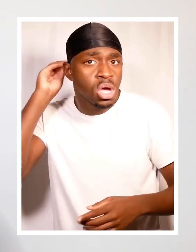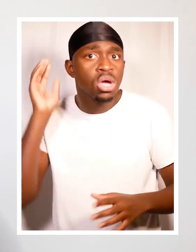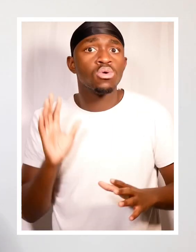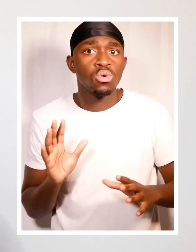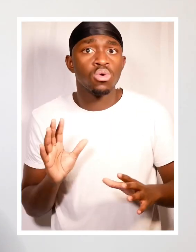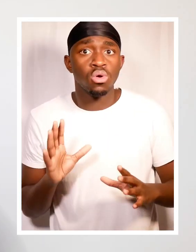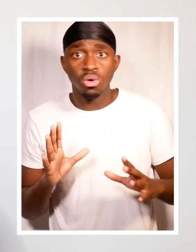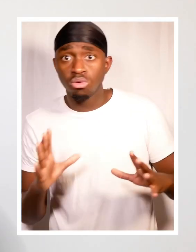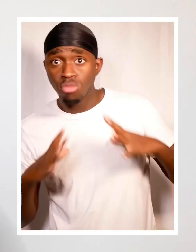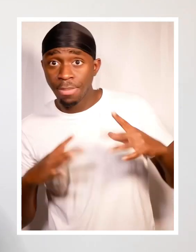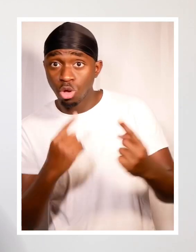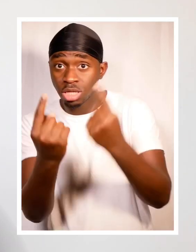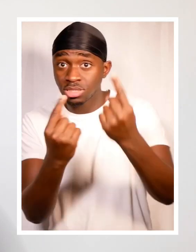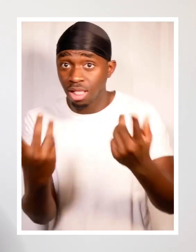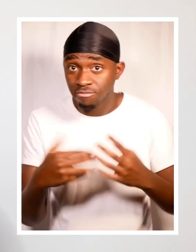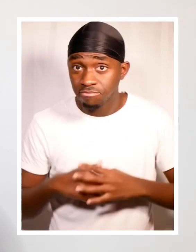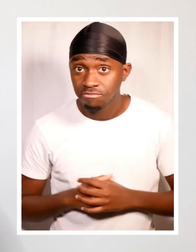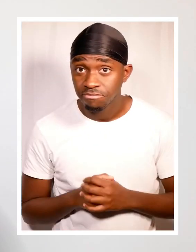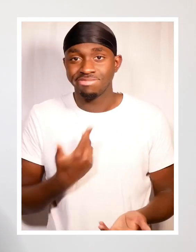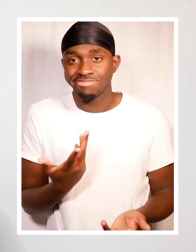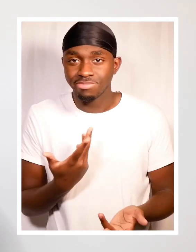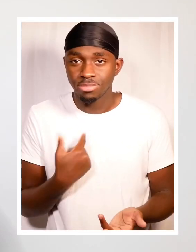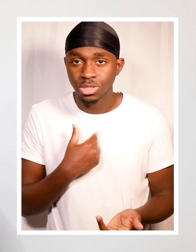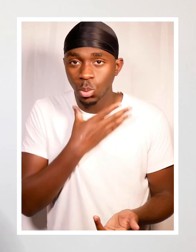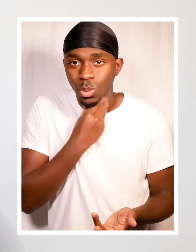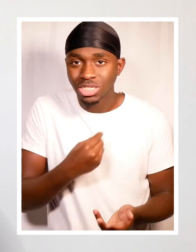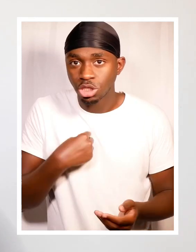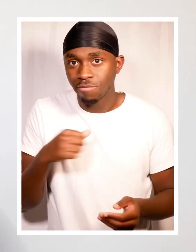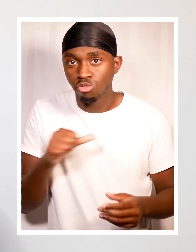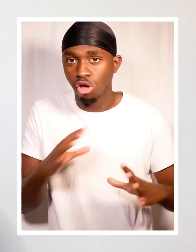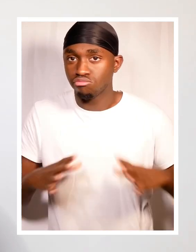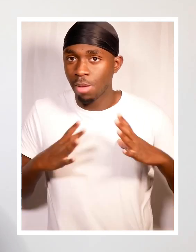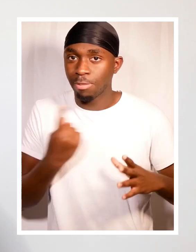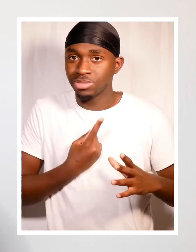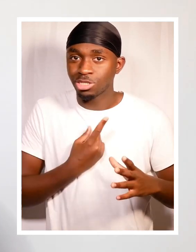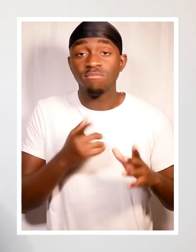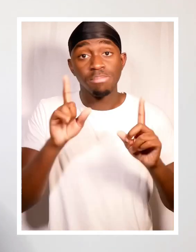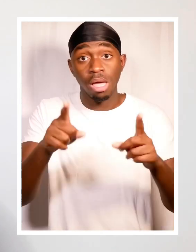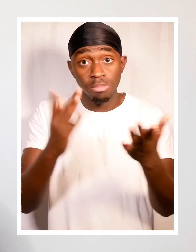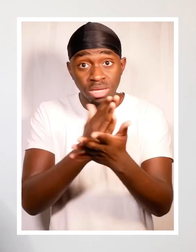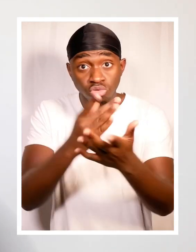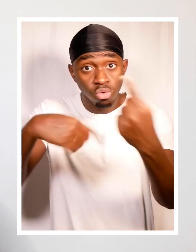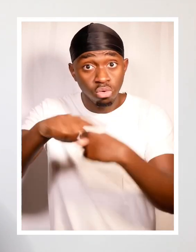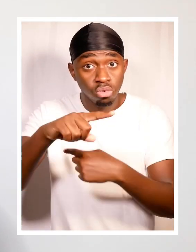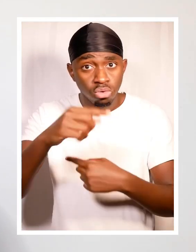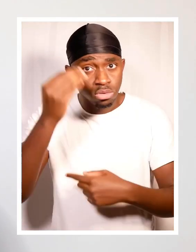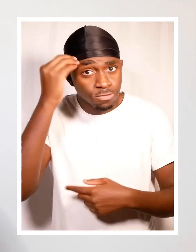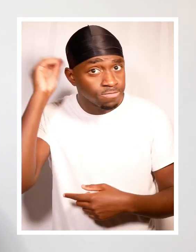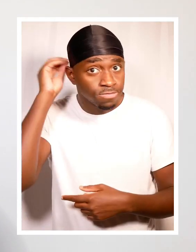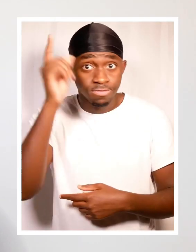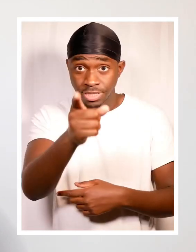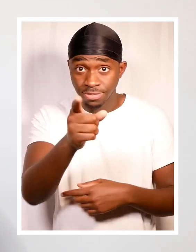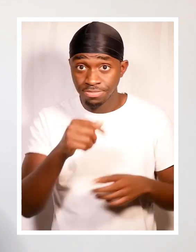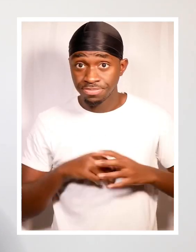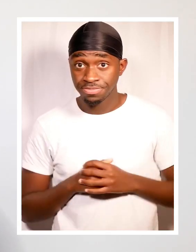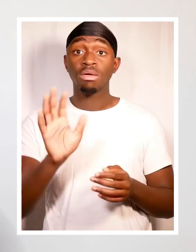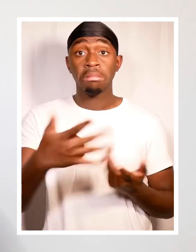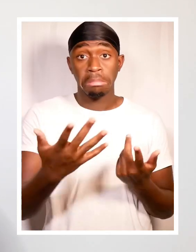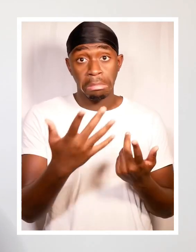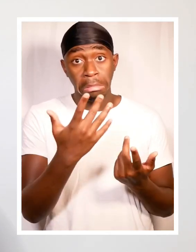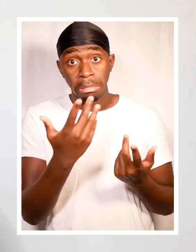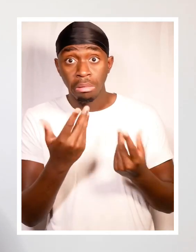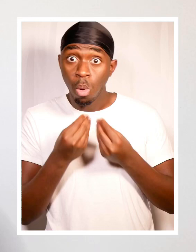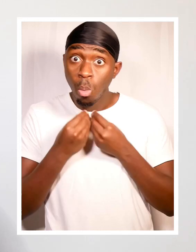look back i should have probably um prepared a bit more before starting the course like i did a few like